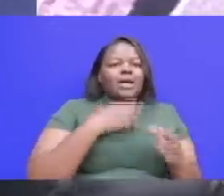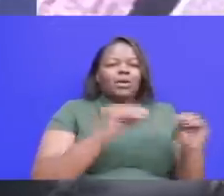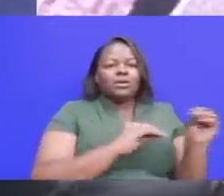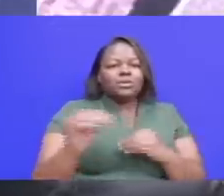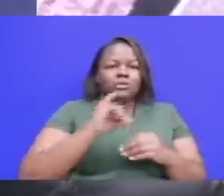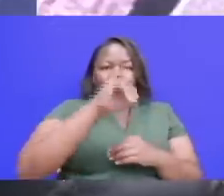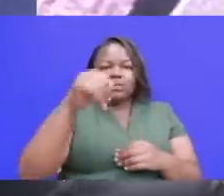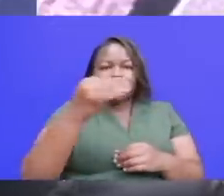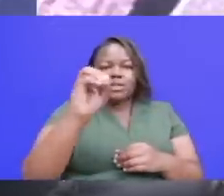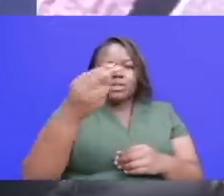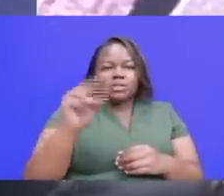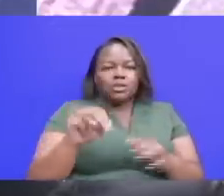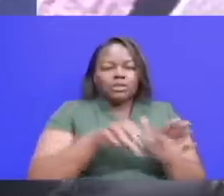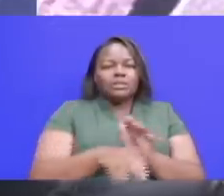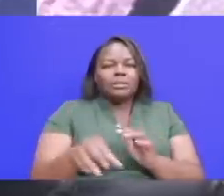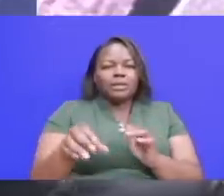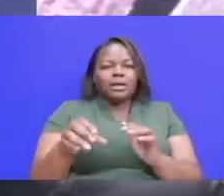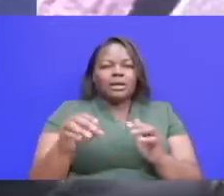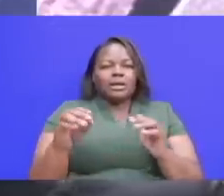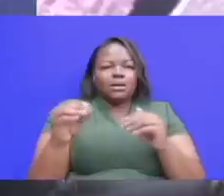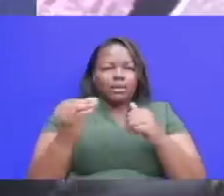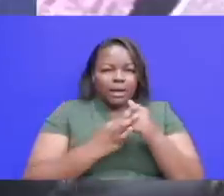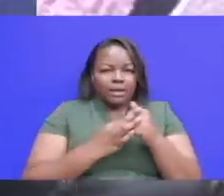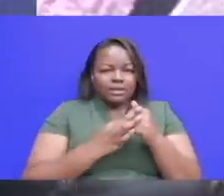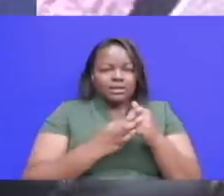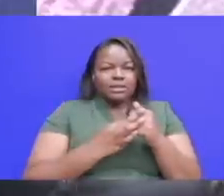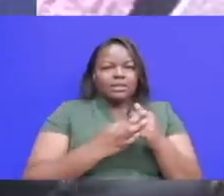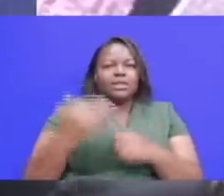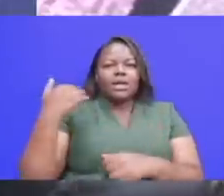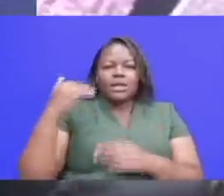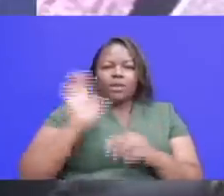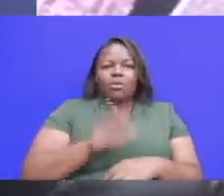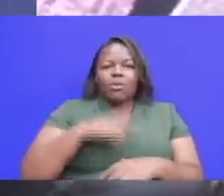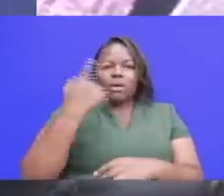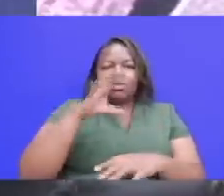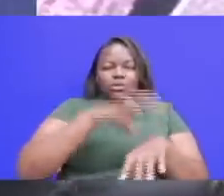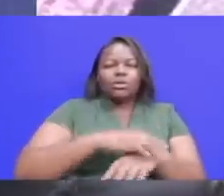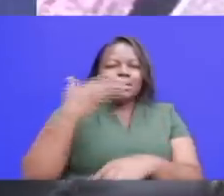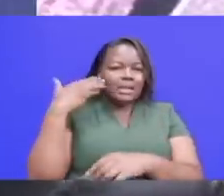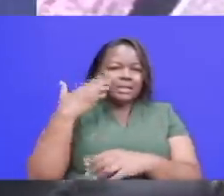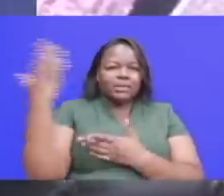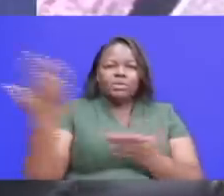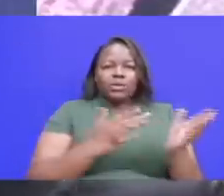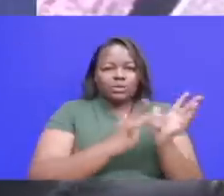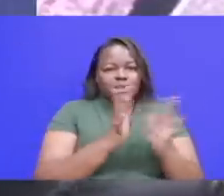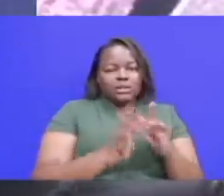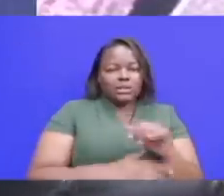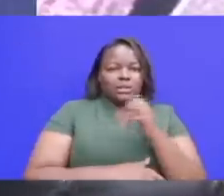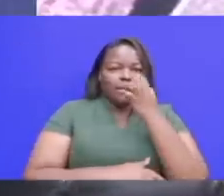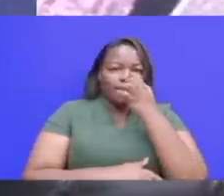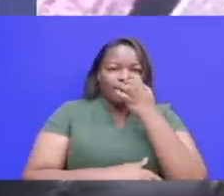chapter number 8. The woman who was caught in adultery, he is brought to Jesus. Pick it up. Yeah, this is